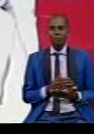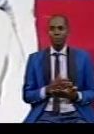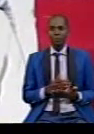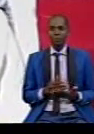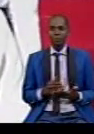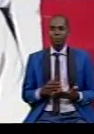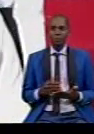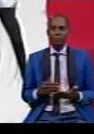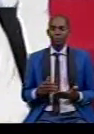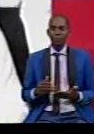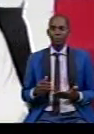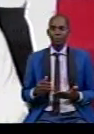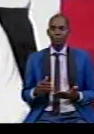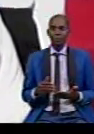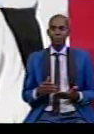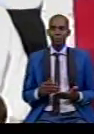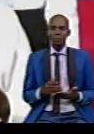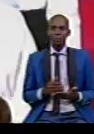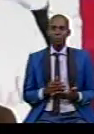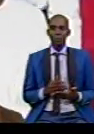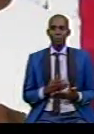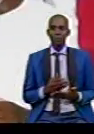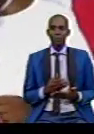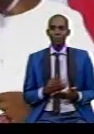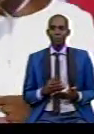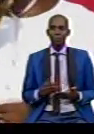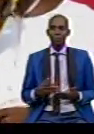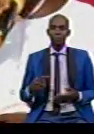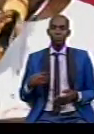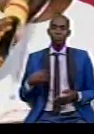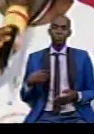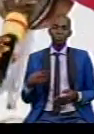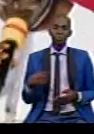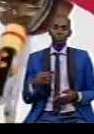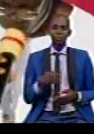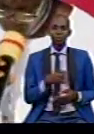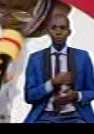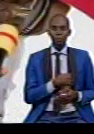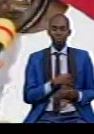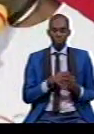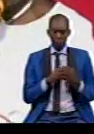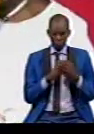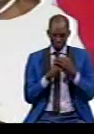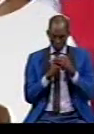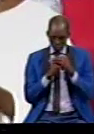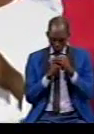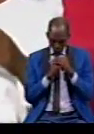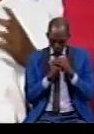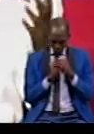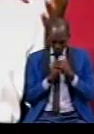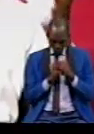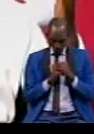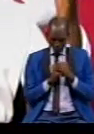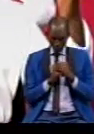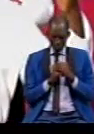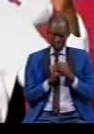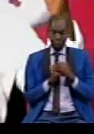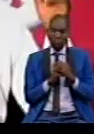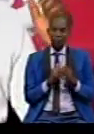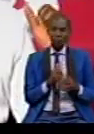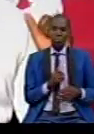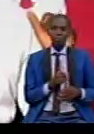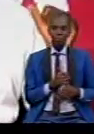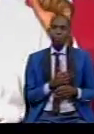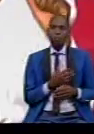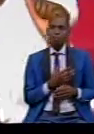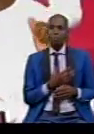that you live a confident life, not self-confident, Savior confident,